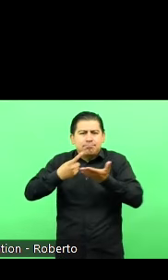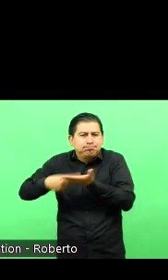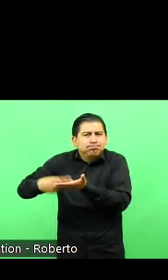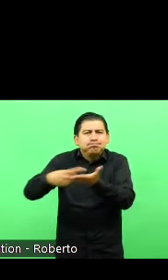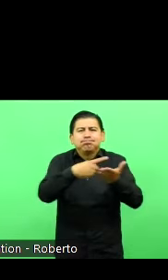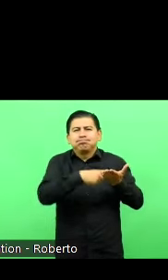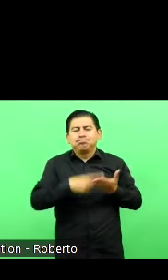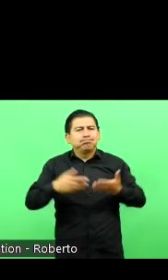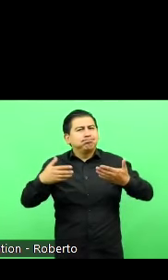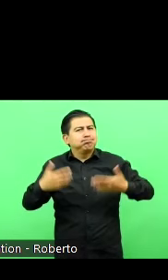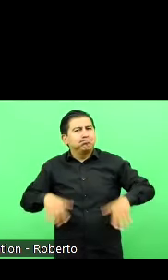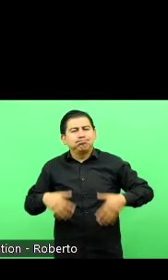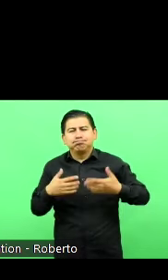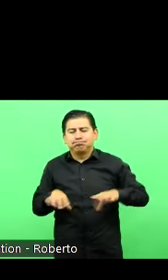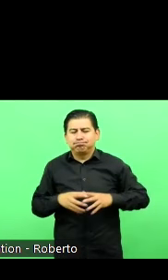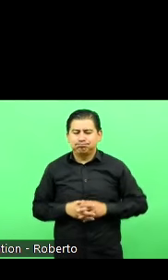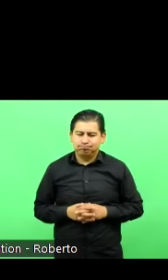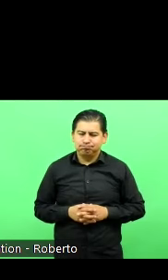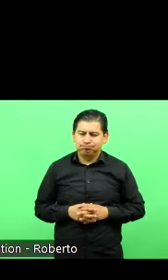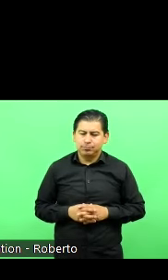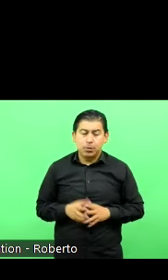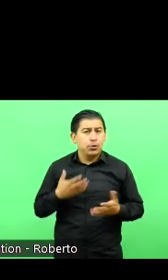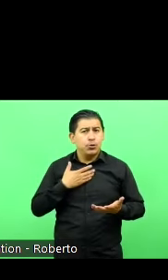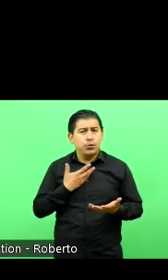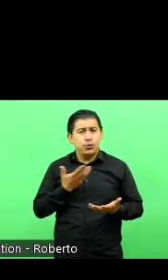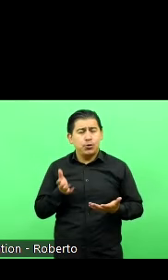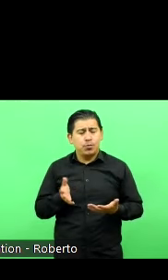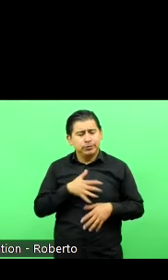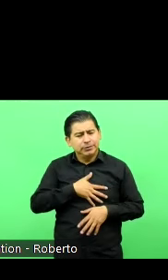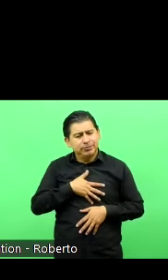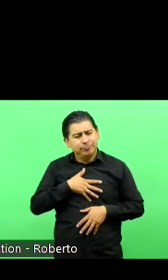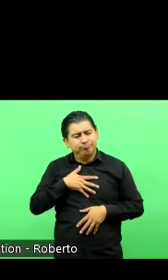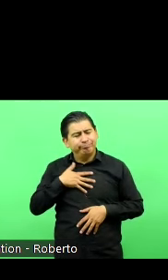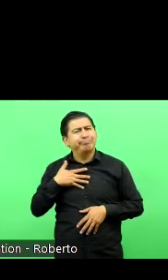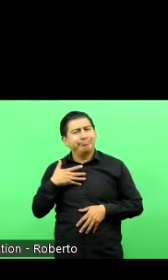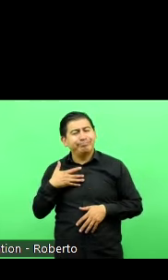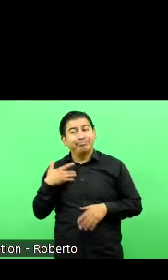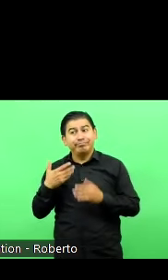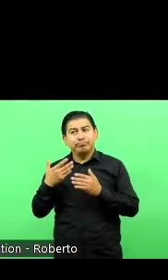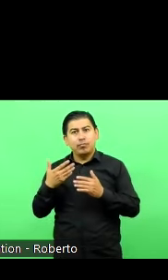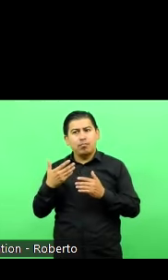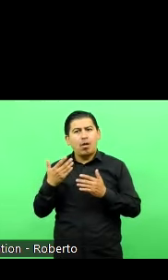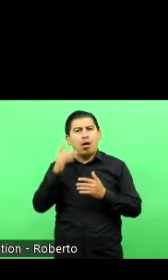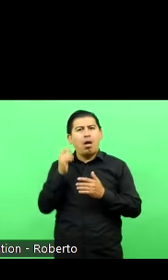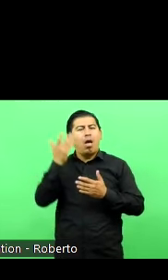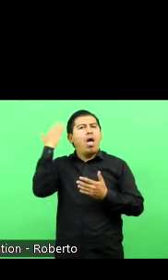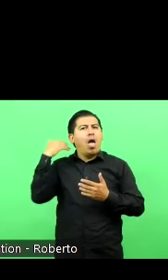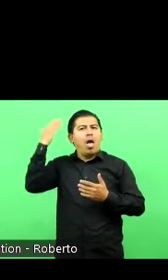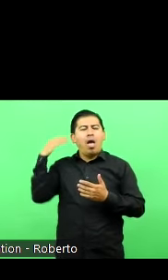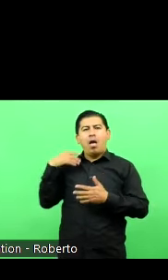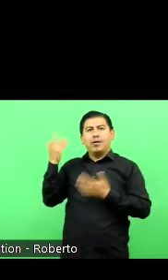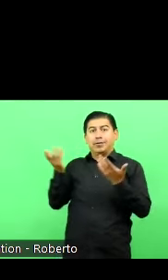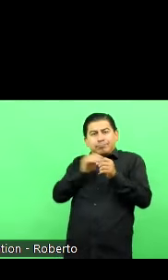training, which started in 2020 in response to the COVID-19 pandemic,